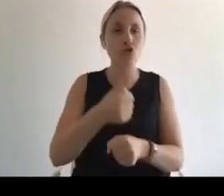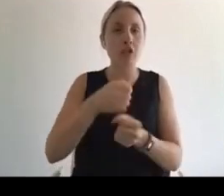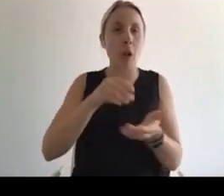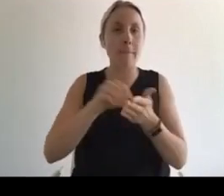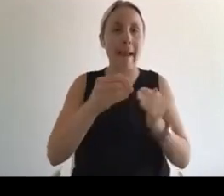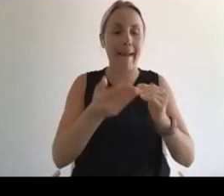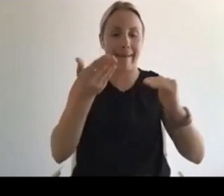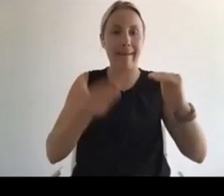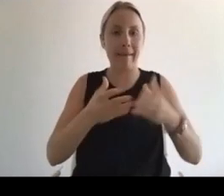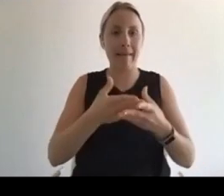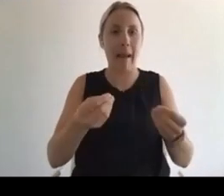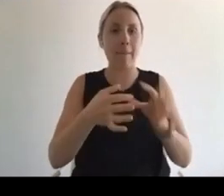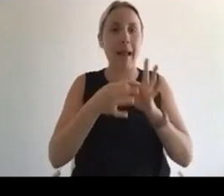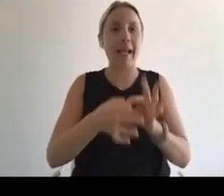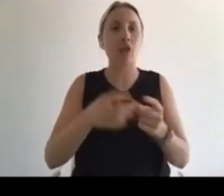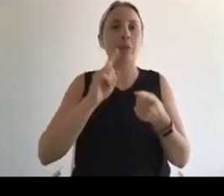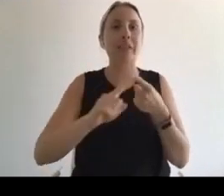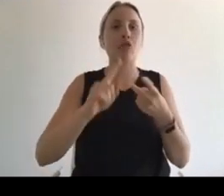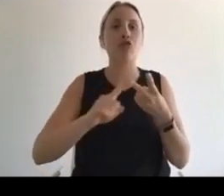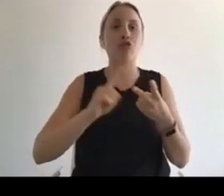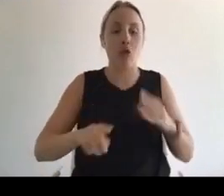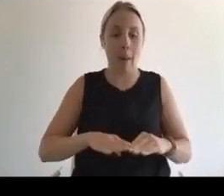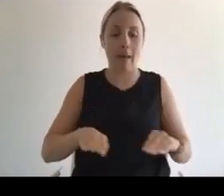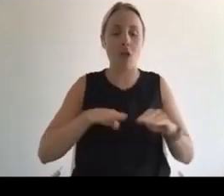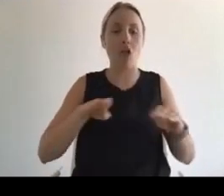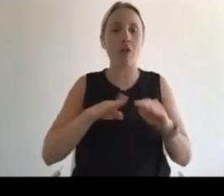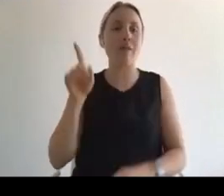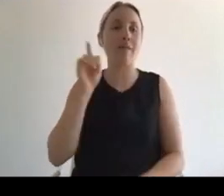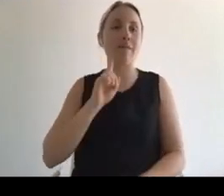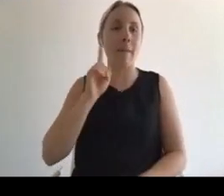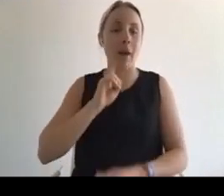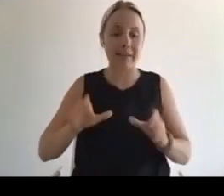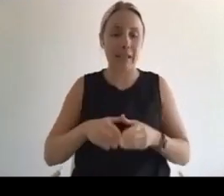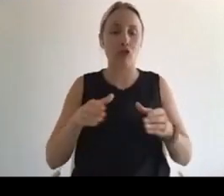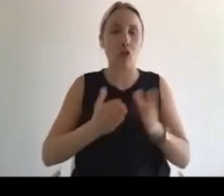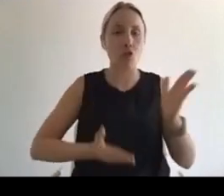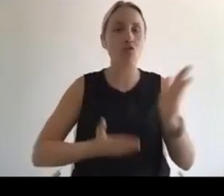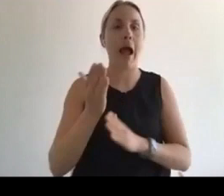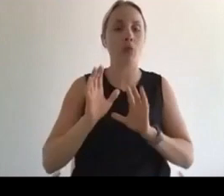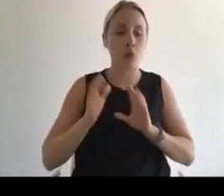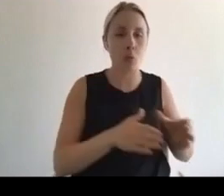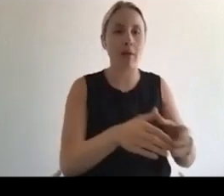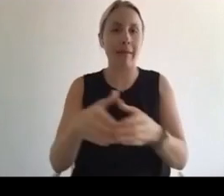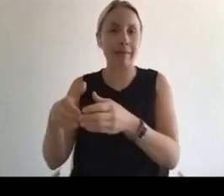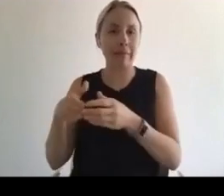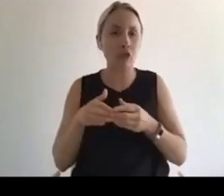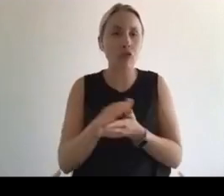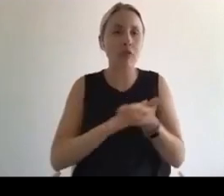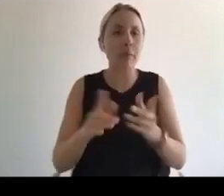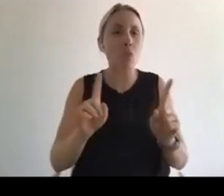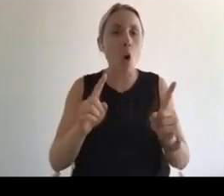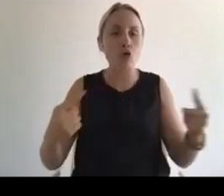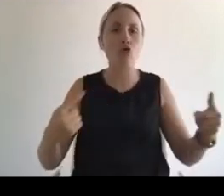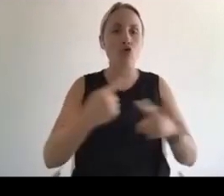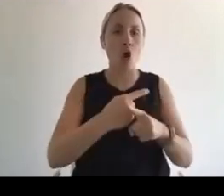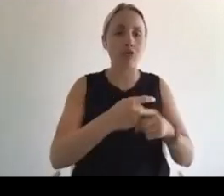degrees of feminizations across professions? So this is about looking at it from a cross-sectional, so this by